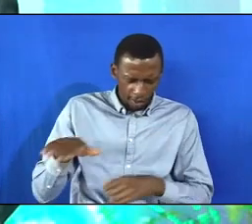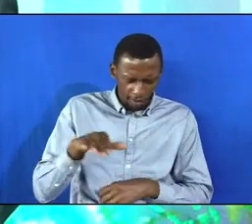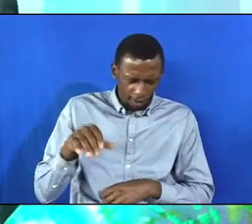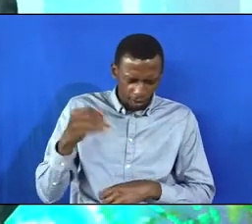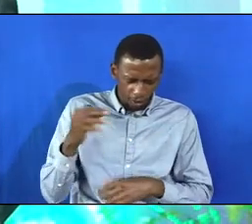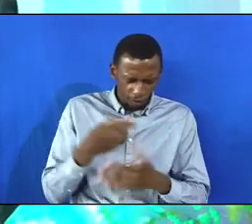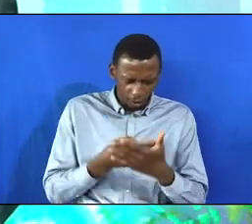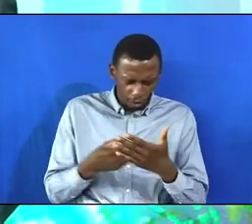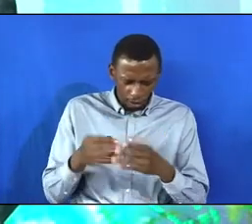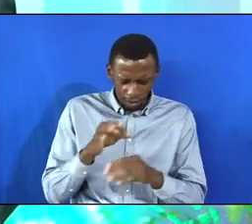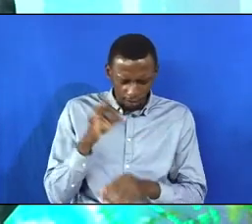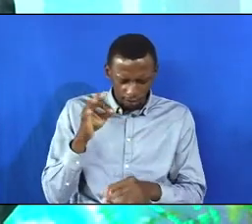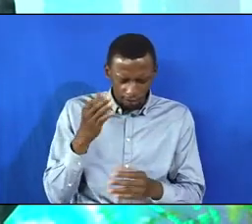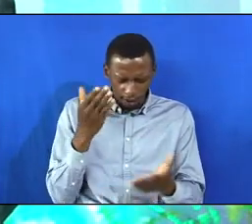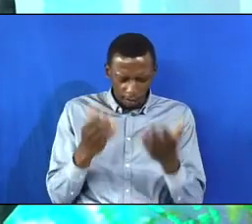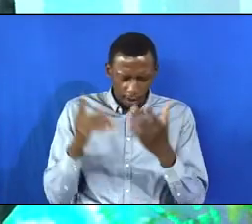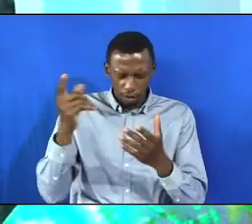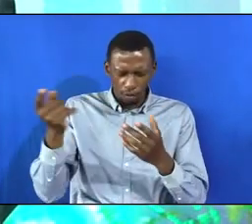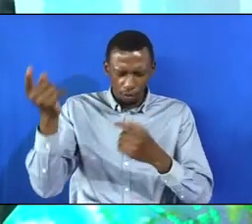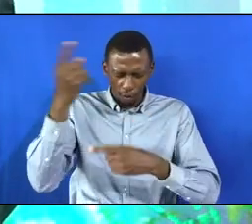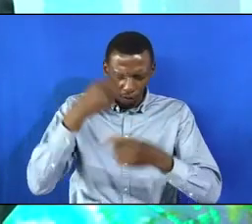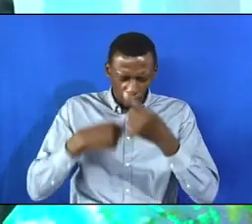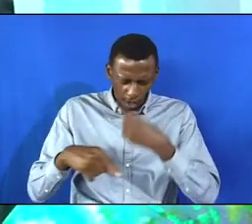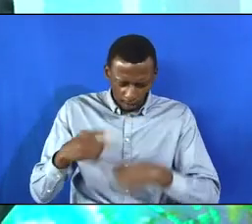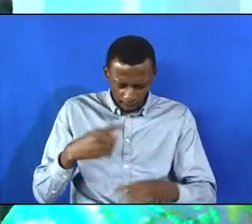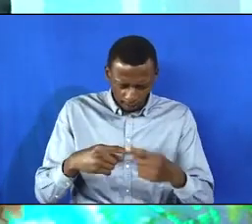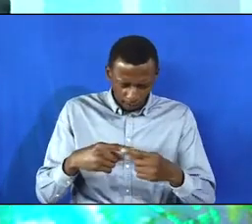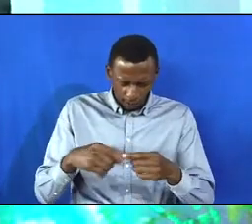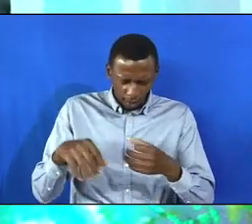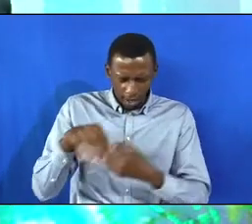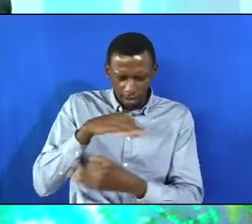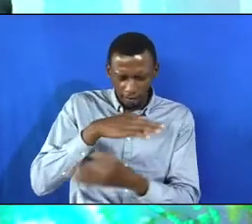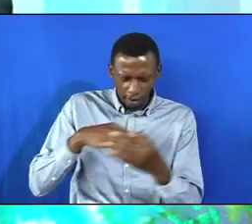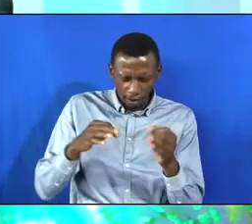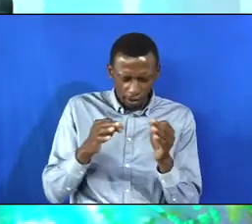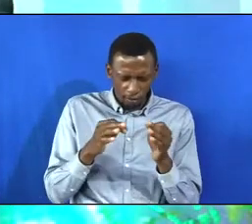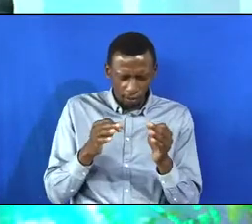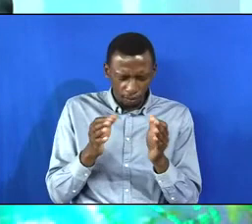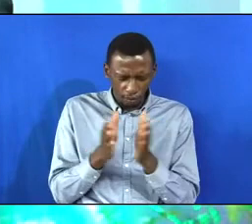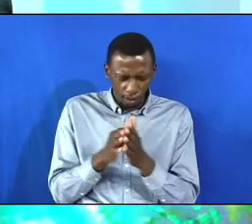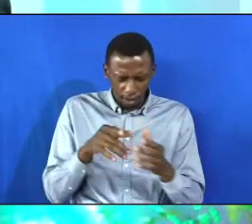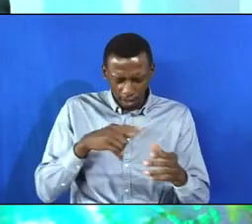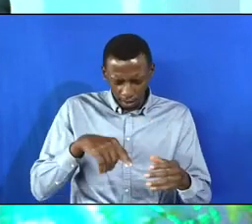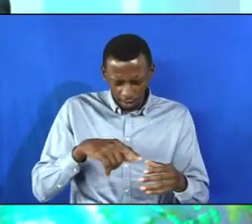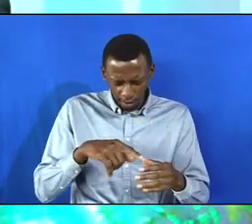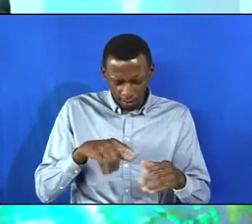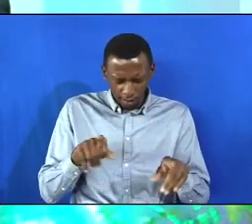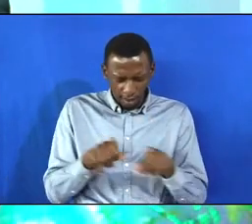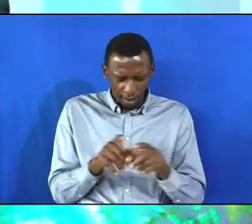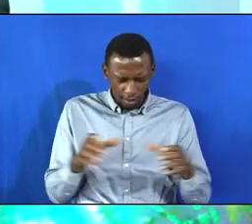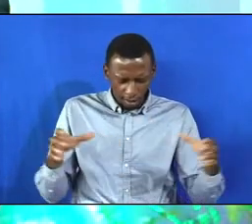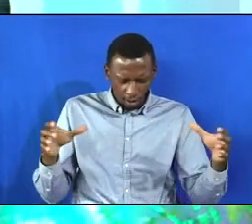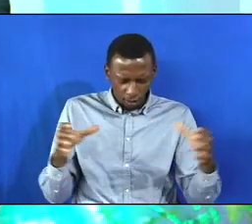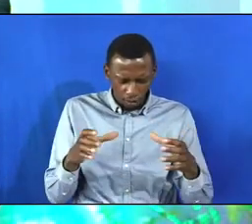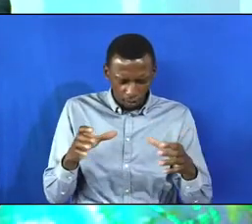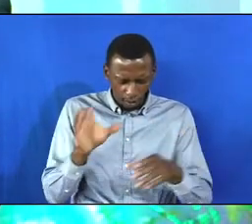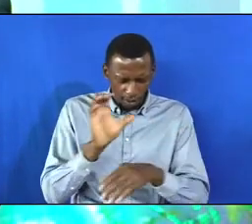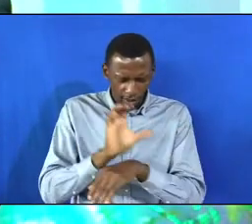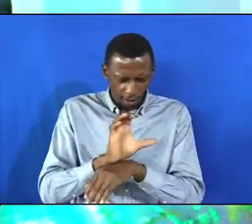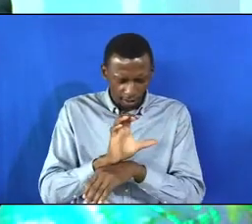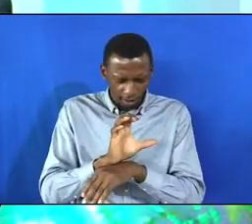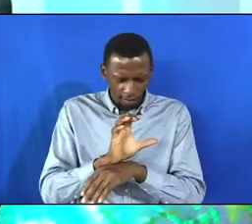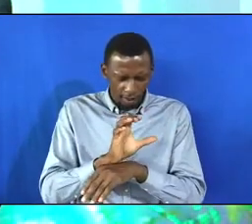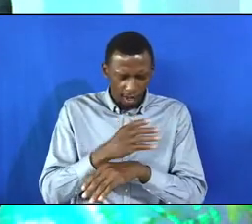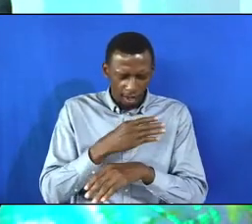heaven come down and fellowship with us as a group, as a church, the online viewers.